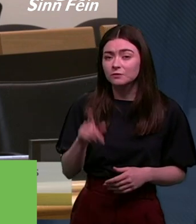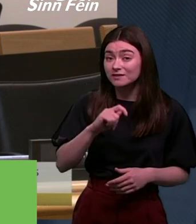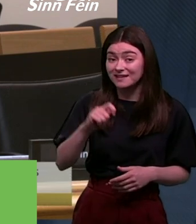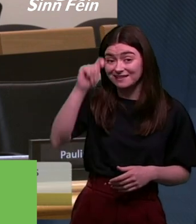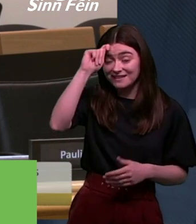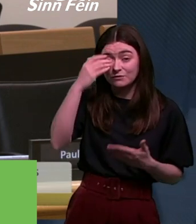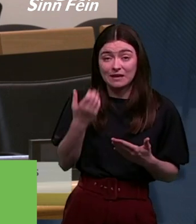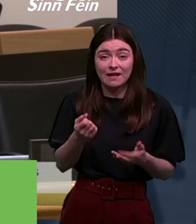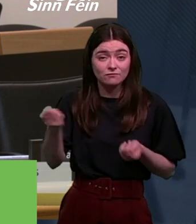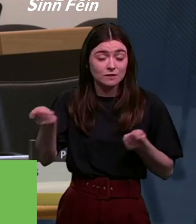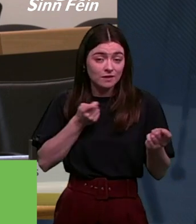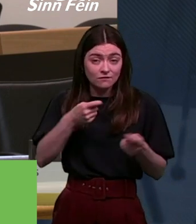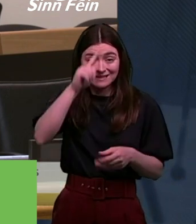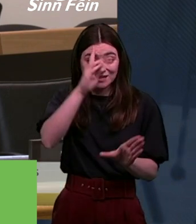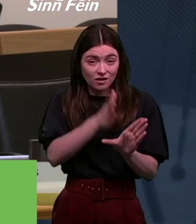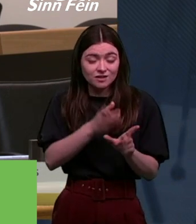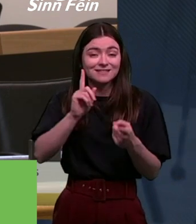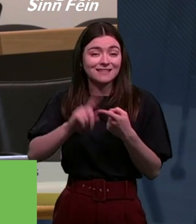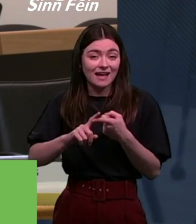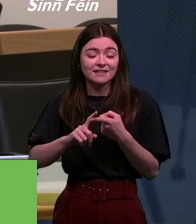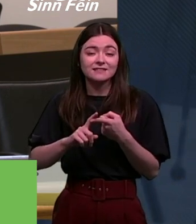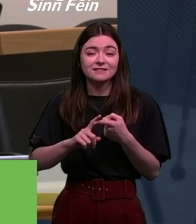is regulation of both psychologists and then